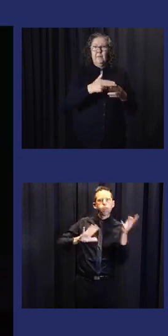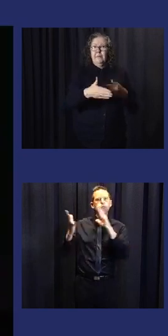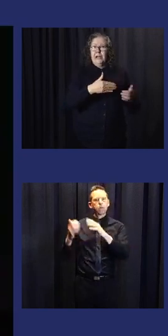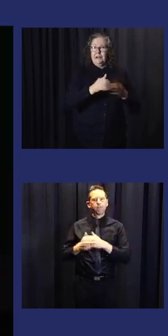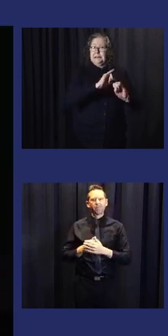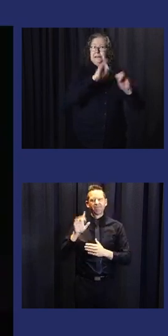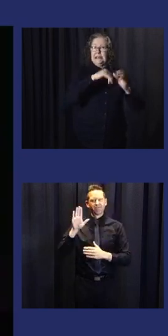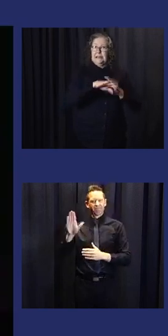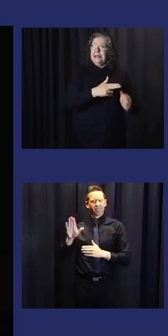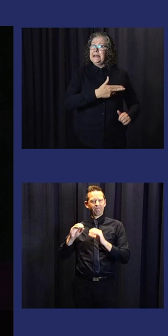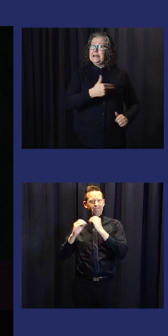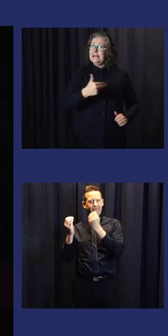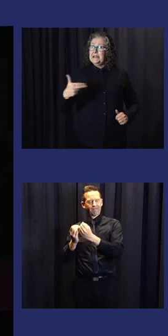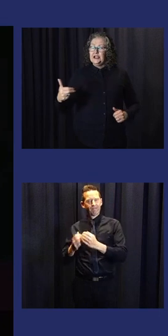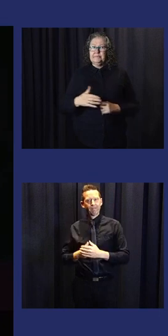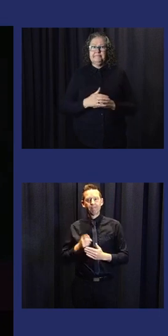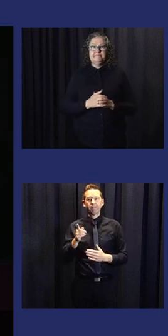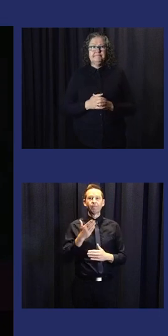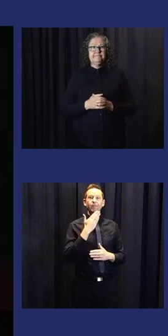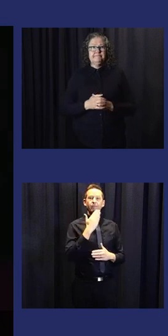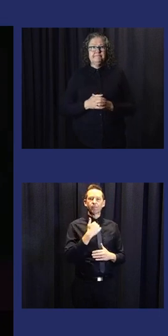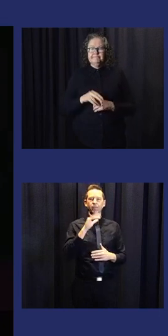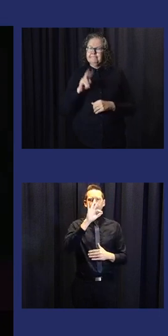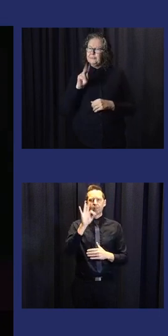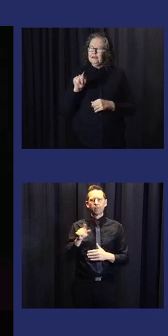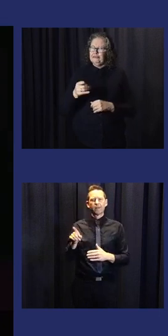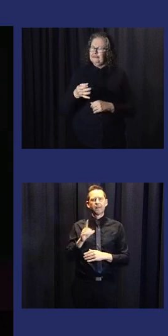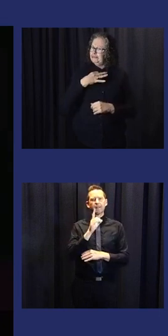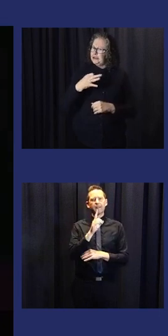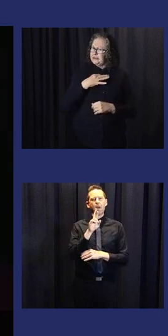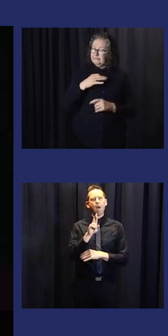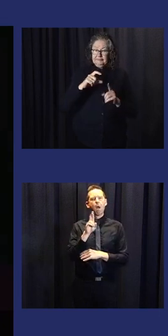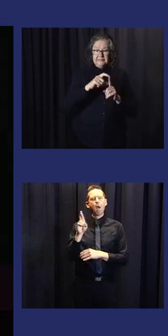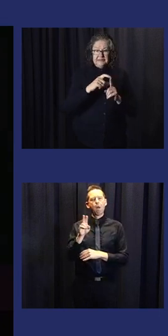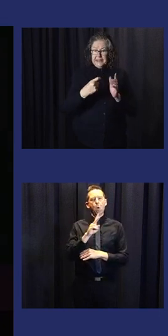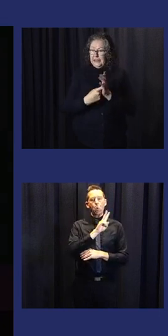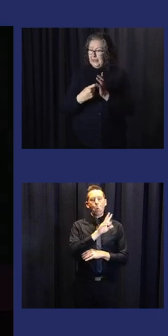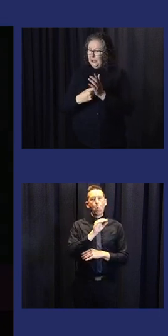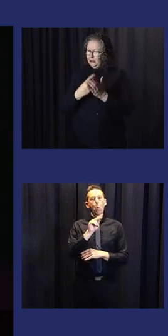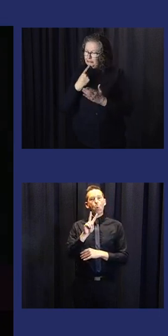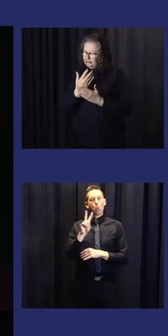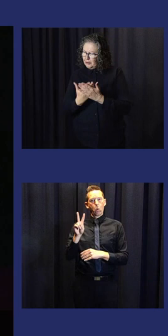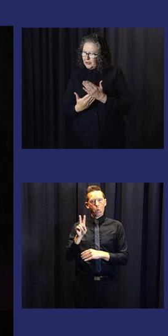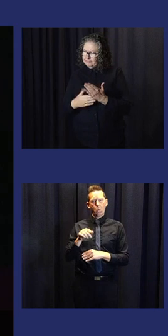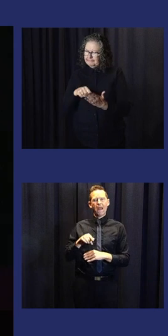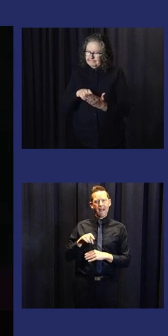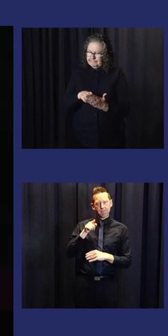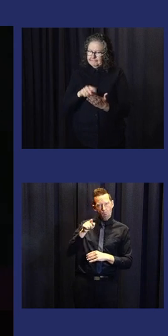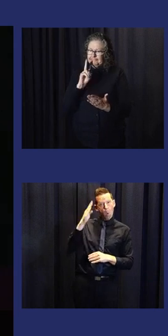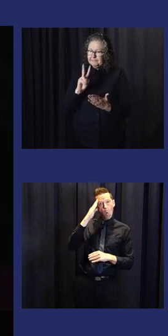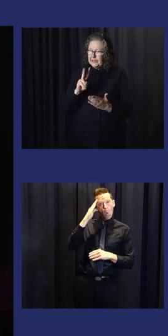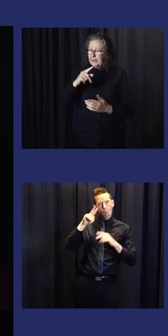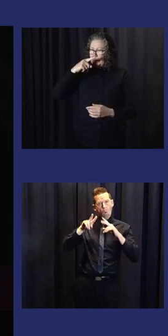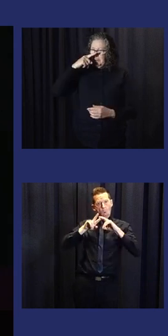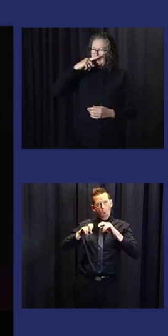Thank you. In dealing with systemic risk, the Global Assessment Report on Disaster Risk Reduction 2022 has recognized that human minds are prone